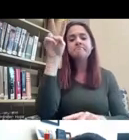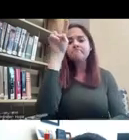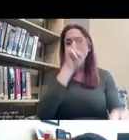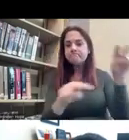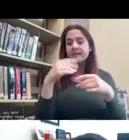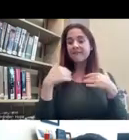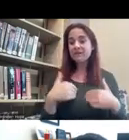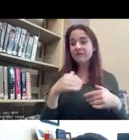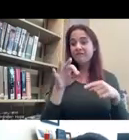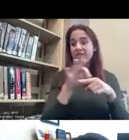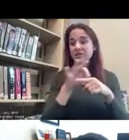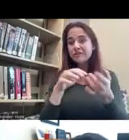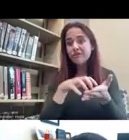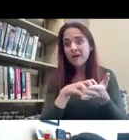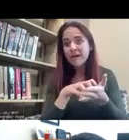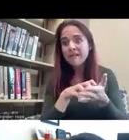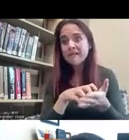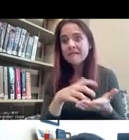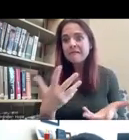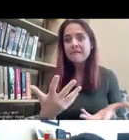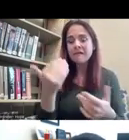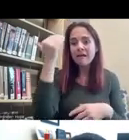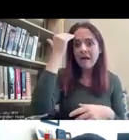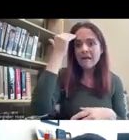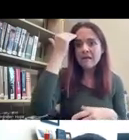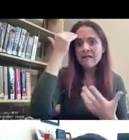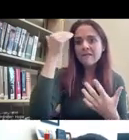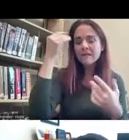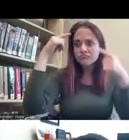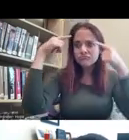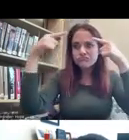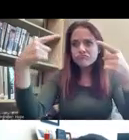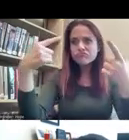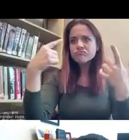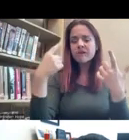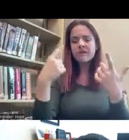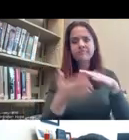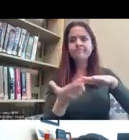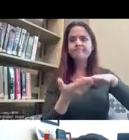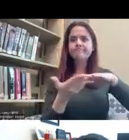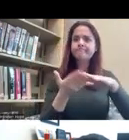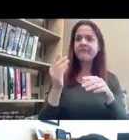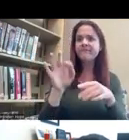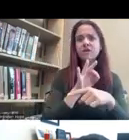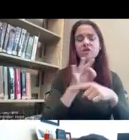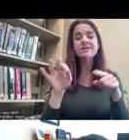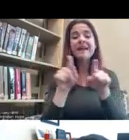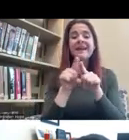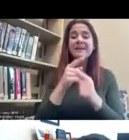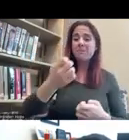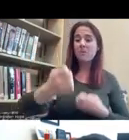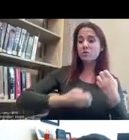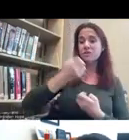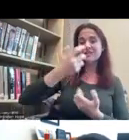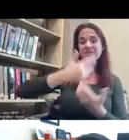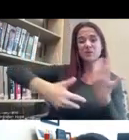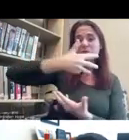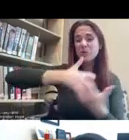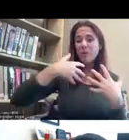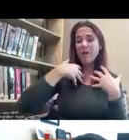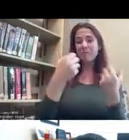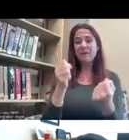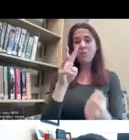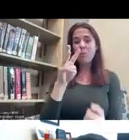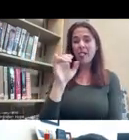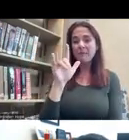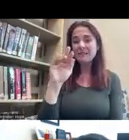function, frailty, looking at cognitive function, and looking at emotional and social well being, and how